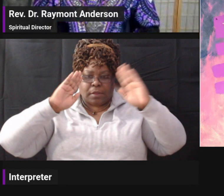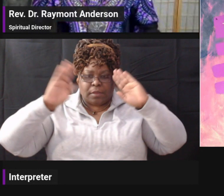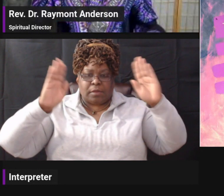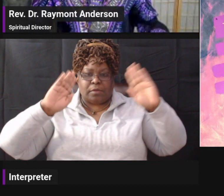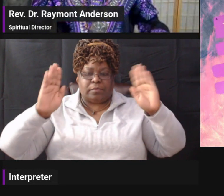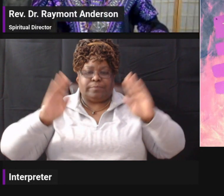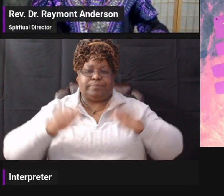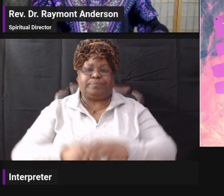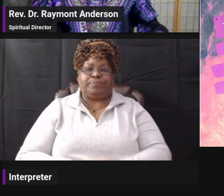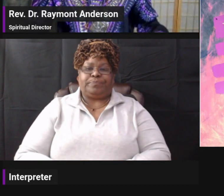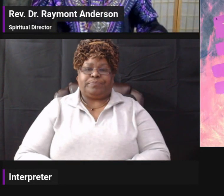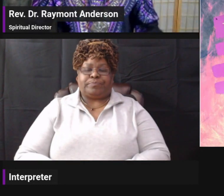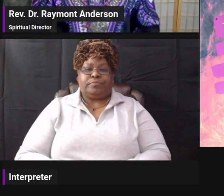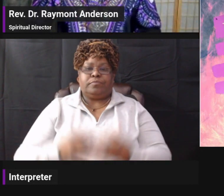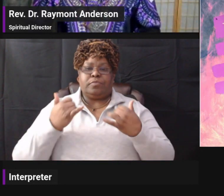Namaste and greetings.